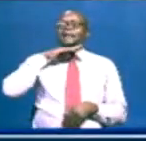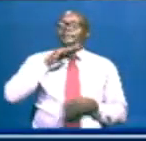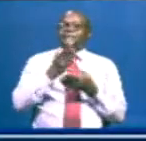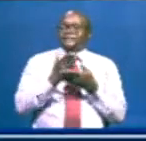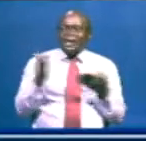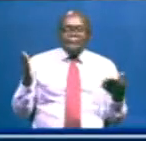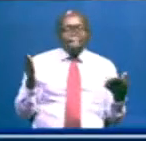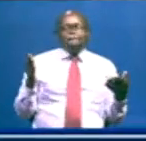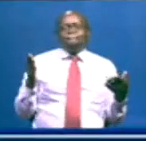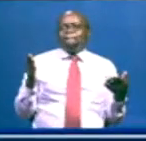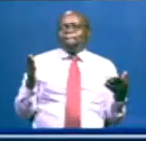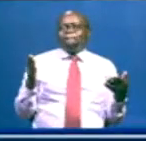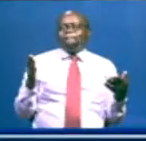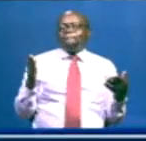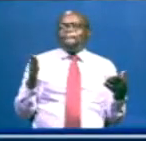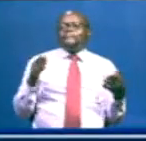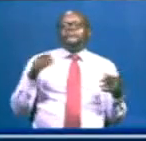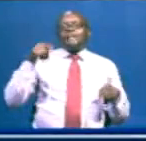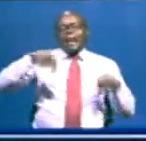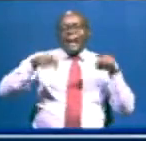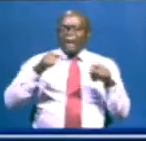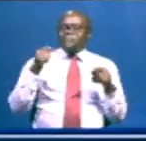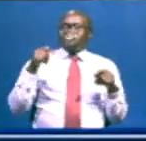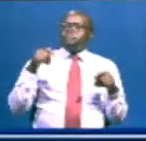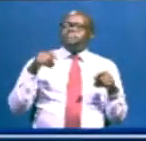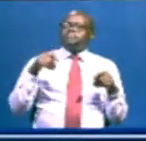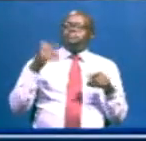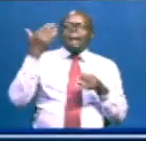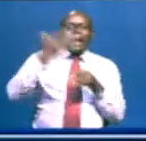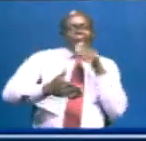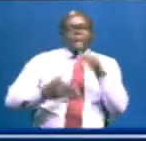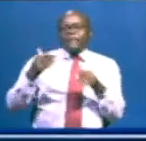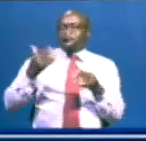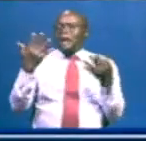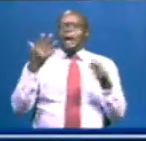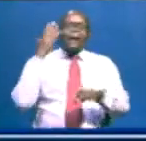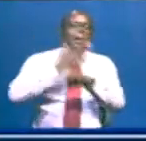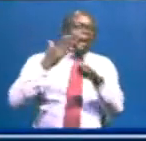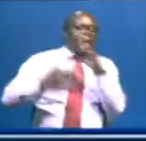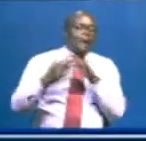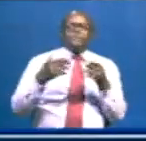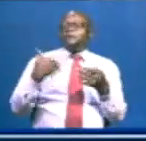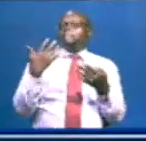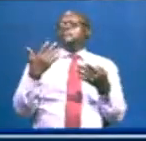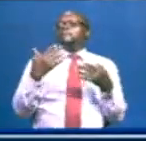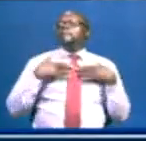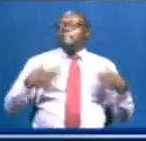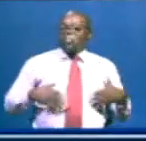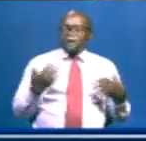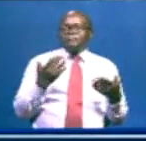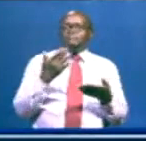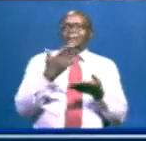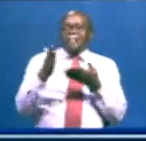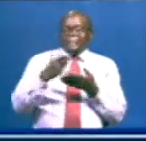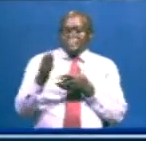they are actually losing their legs and their hands and so many other part of their bodies. And I think